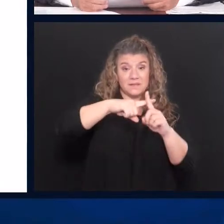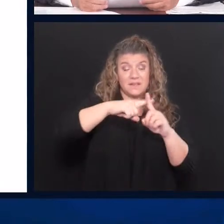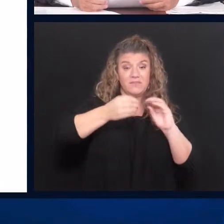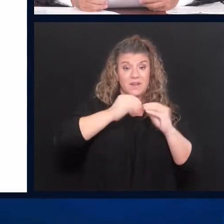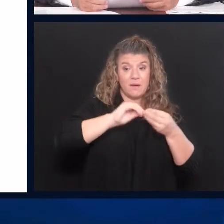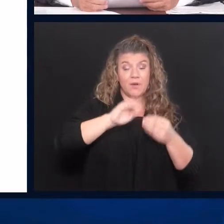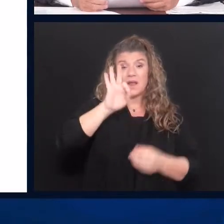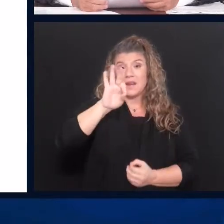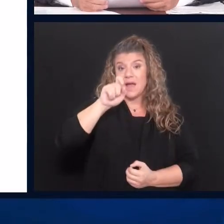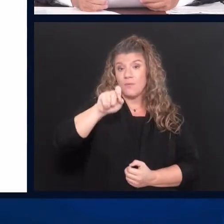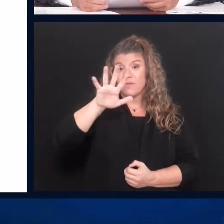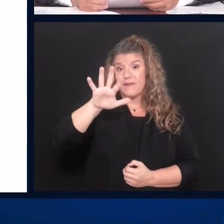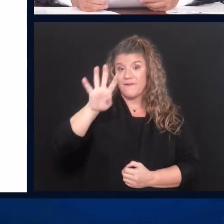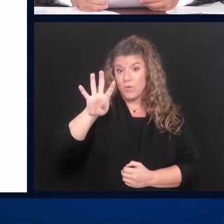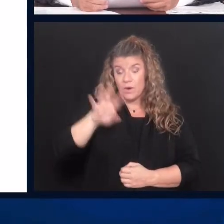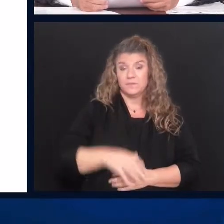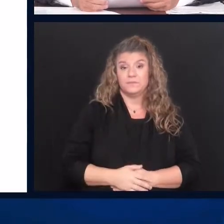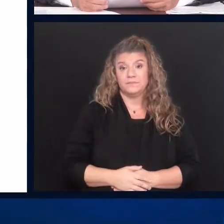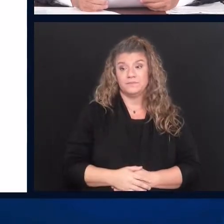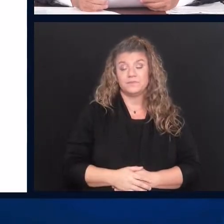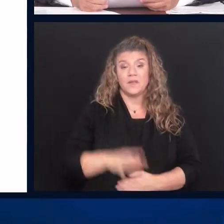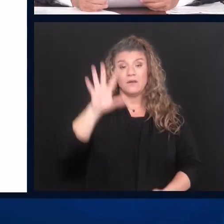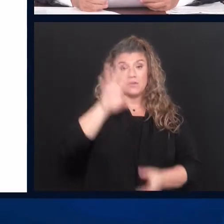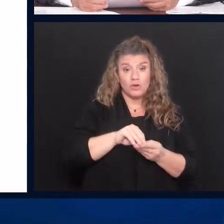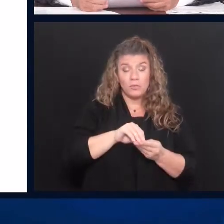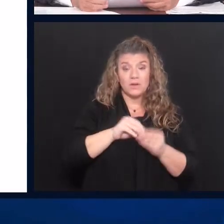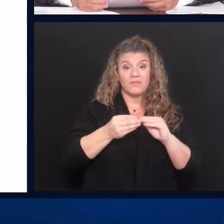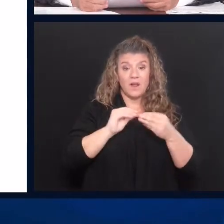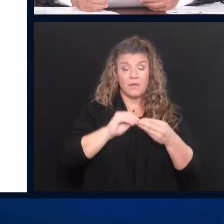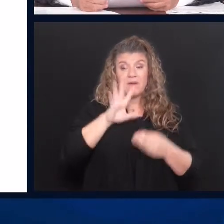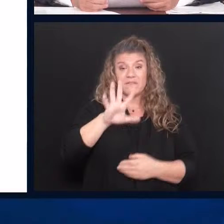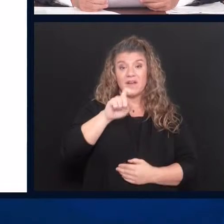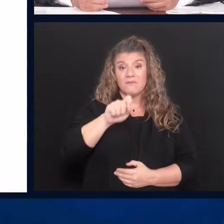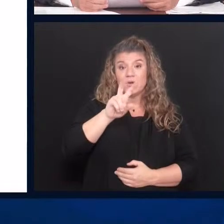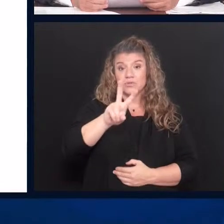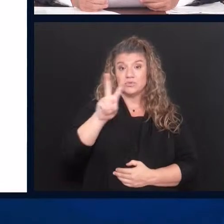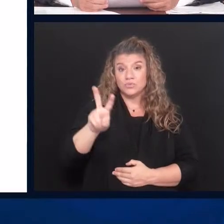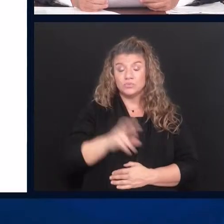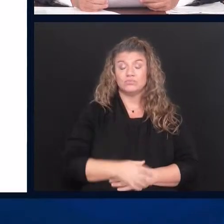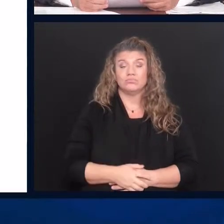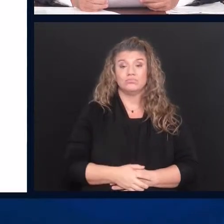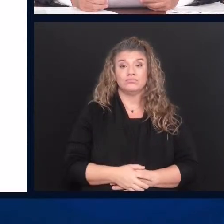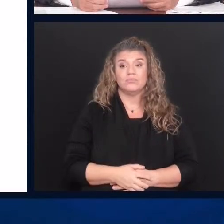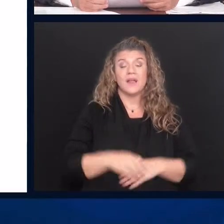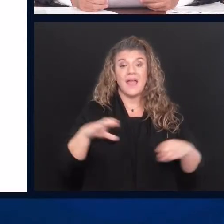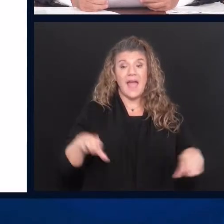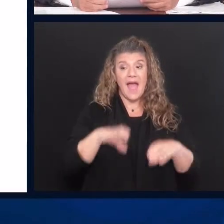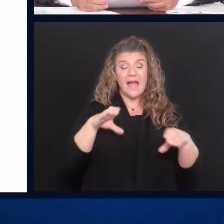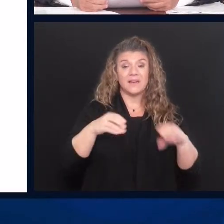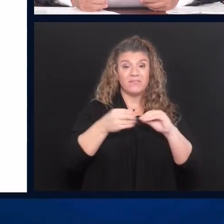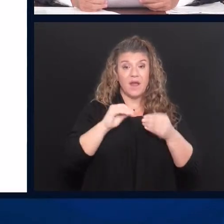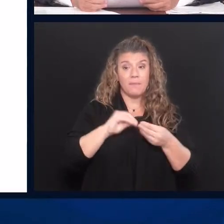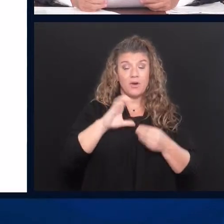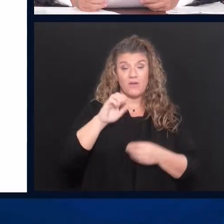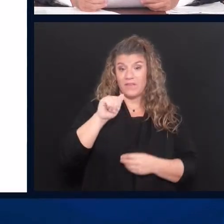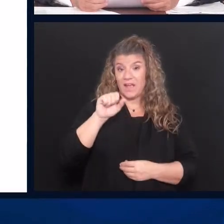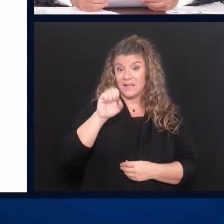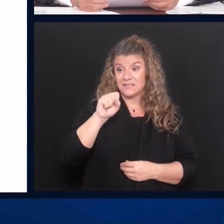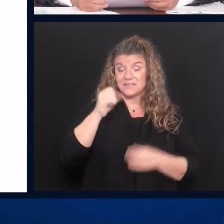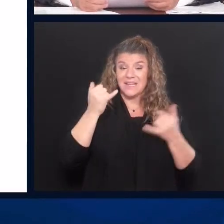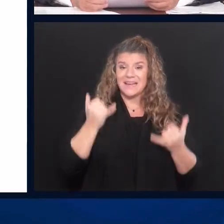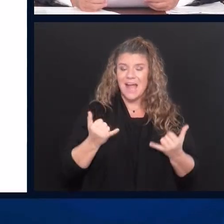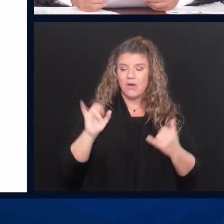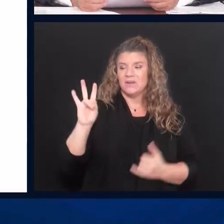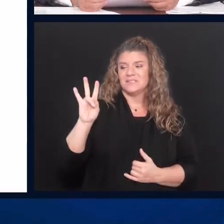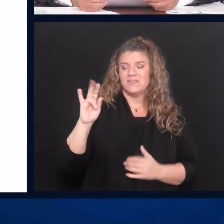at 9.54. The cumulative rate at 5.22. Active number of cases now are